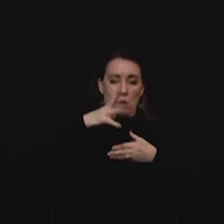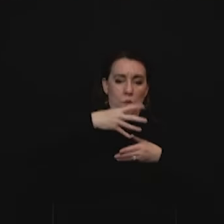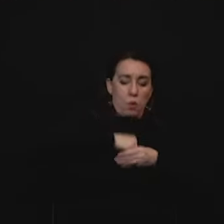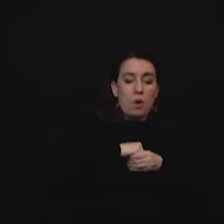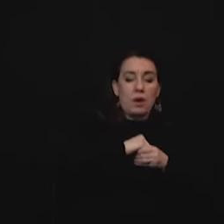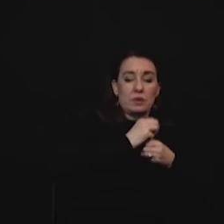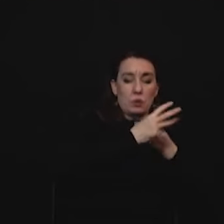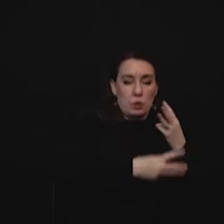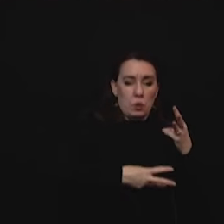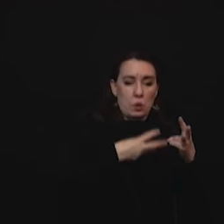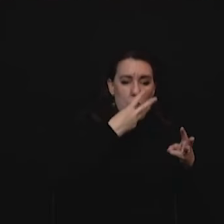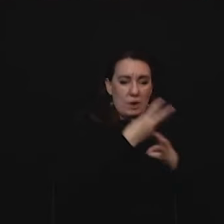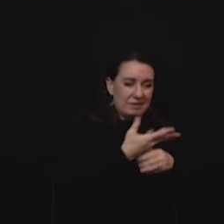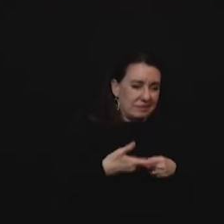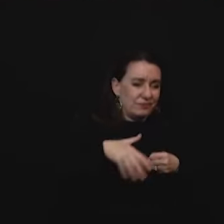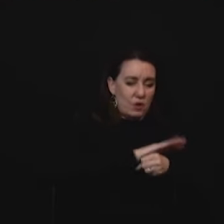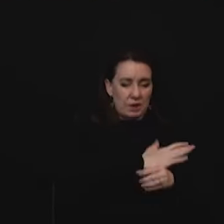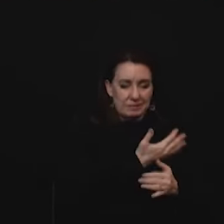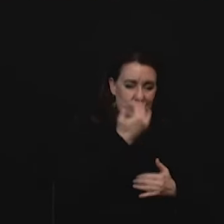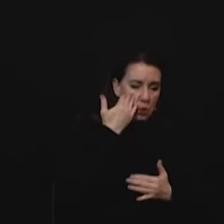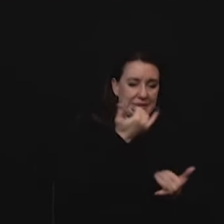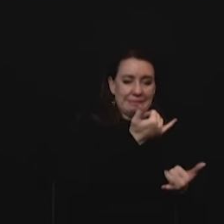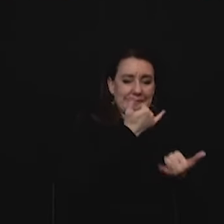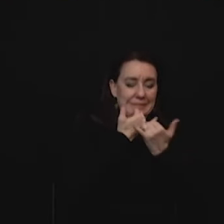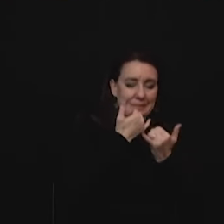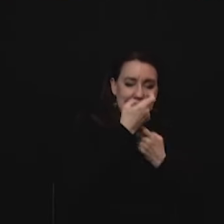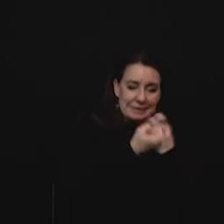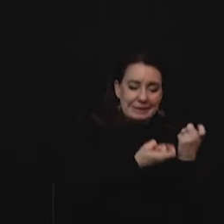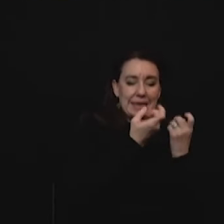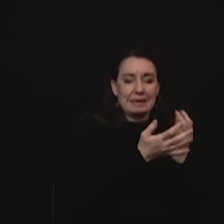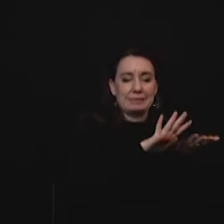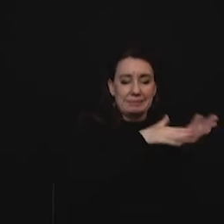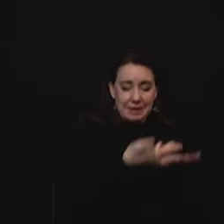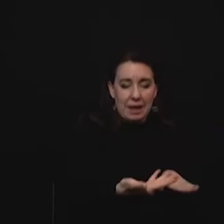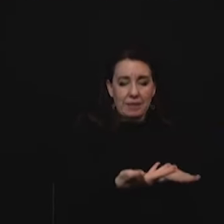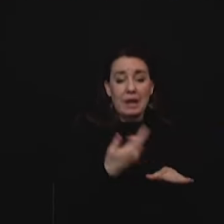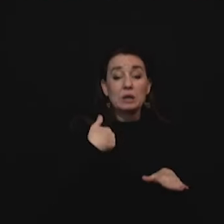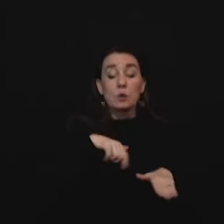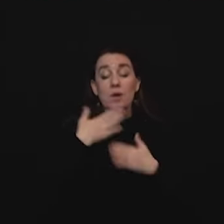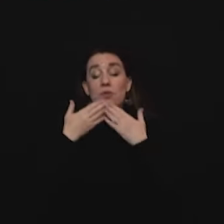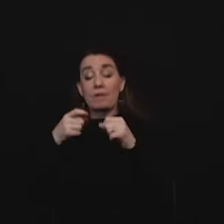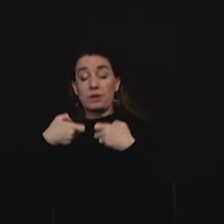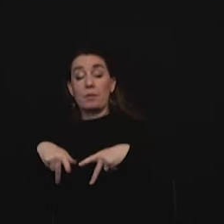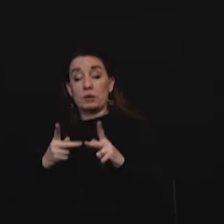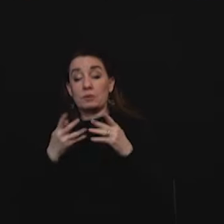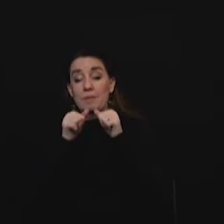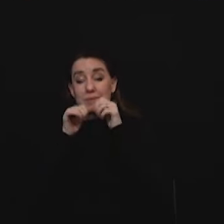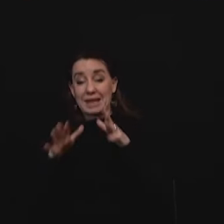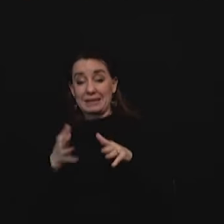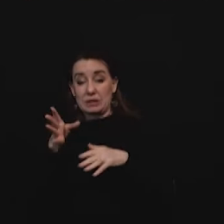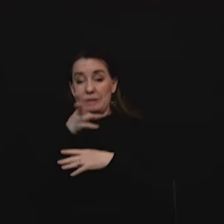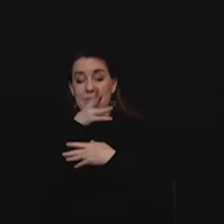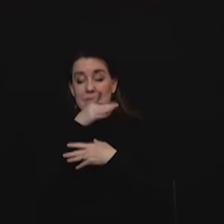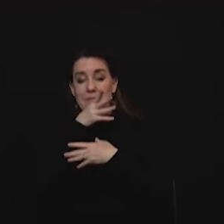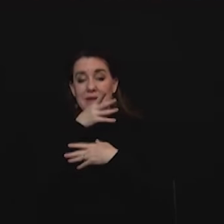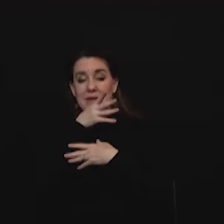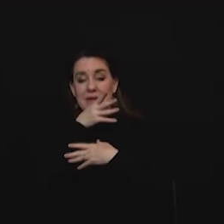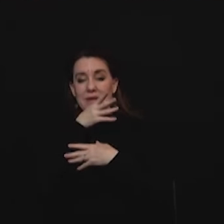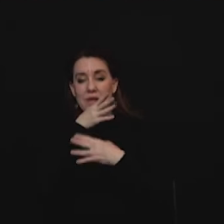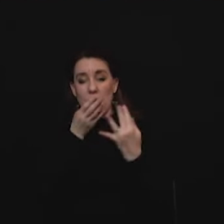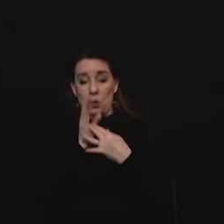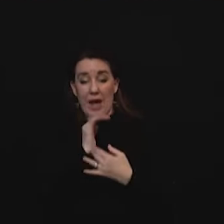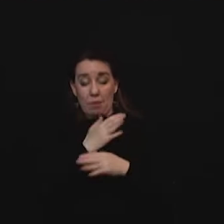has known sin and death. Father, we are grateful for this opportunity. Lord, bless us as we hear you speak through our